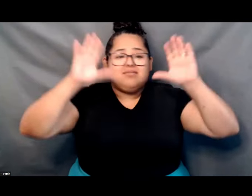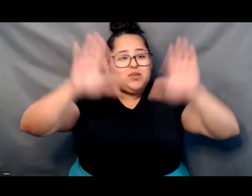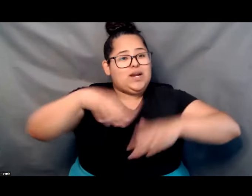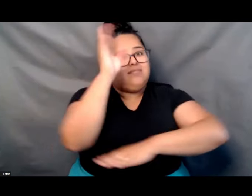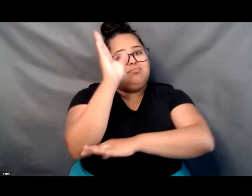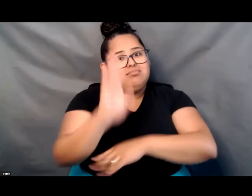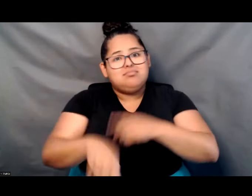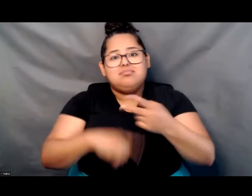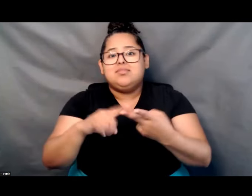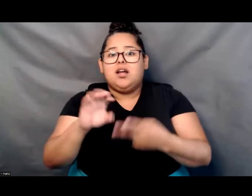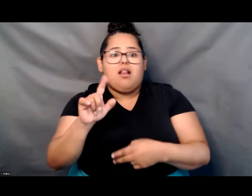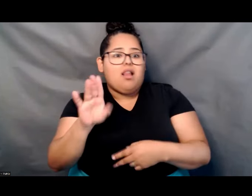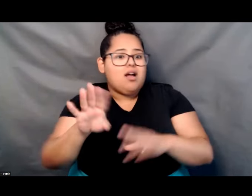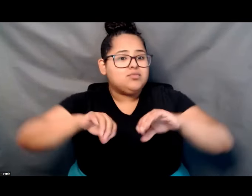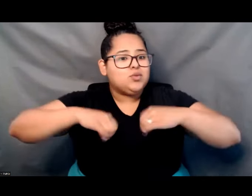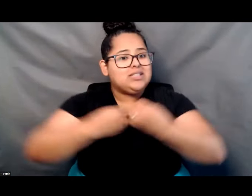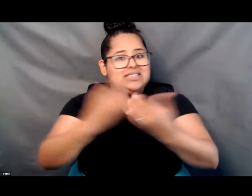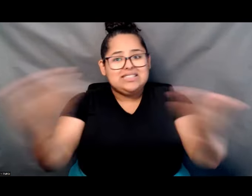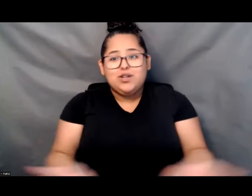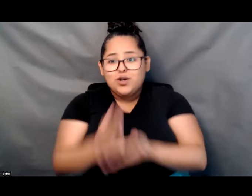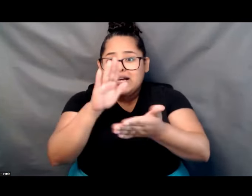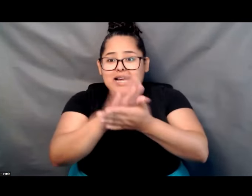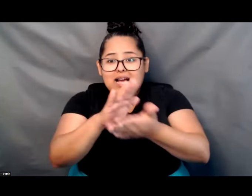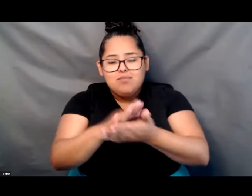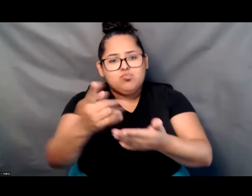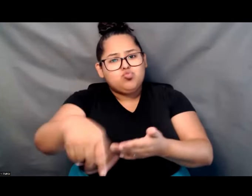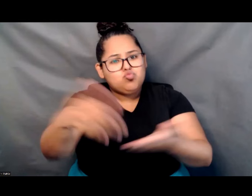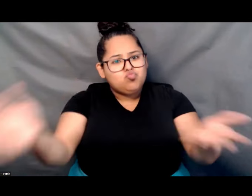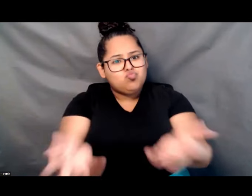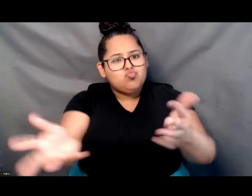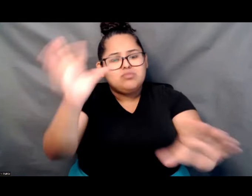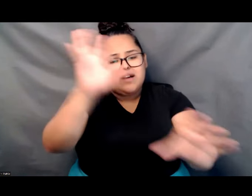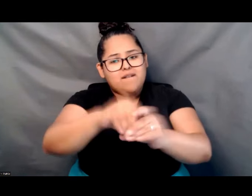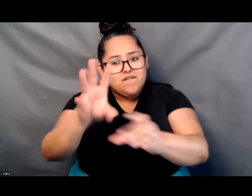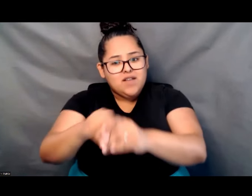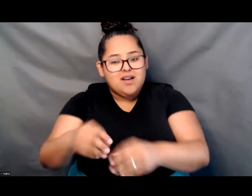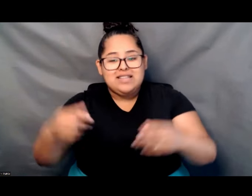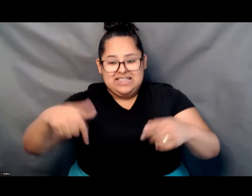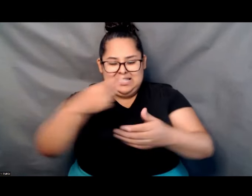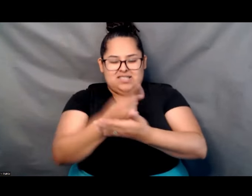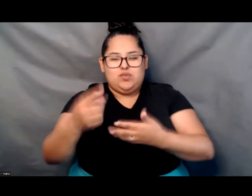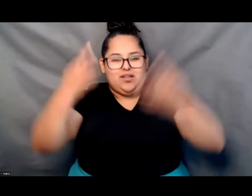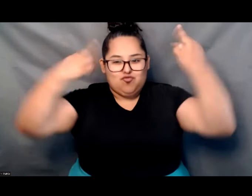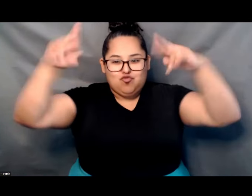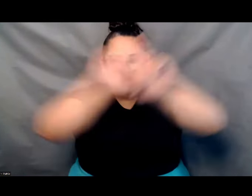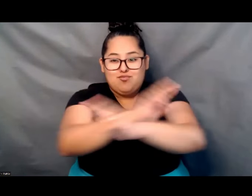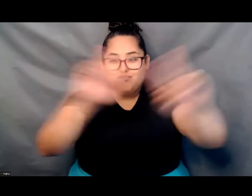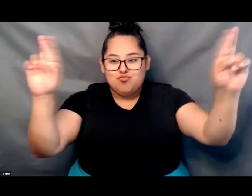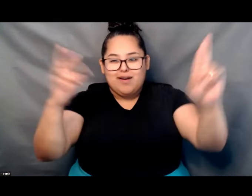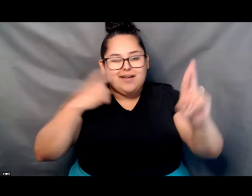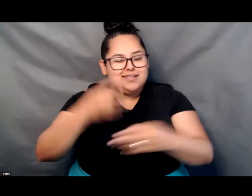and organizations that we have on campus. RAM Ready is just wrapping up this week, but they will be uploading